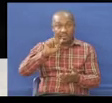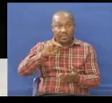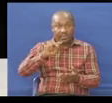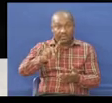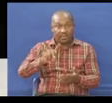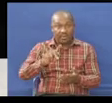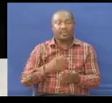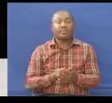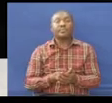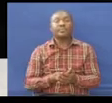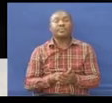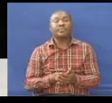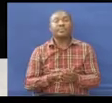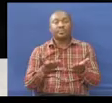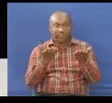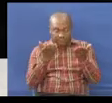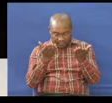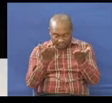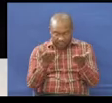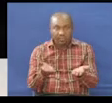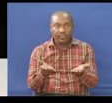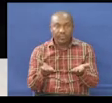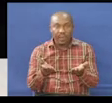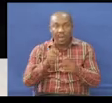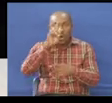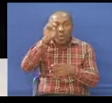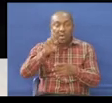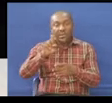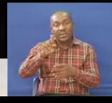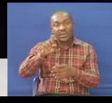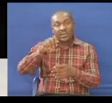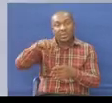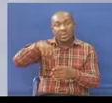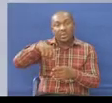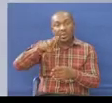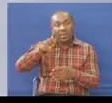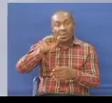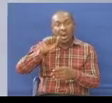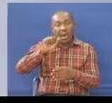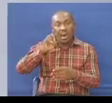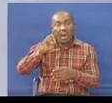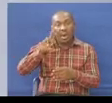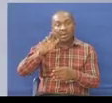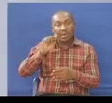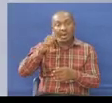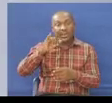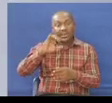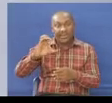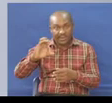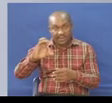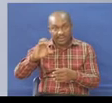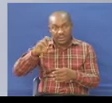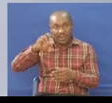So now, what is a quadratic equations? Let us start there. A quadratic equations is the